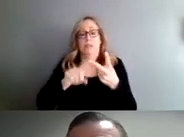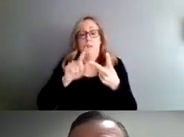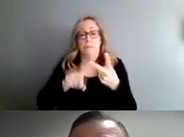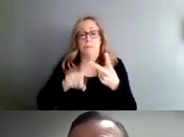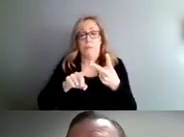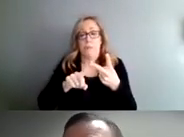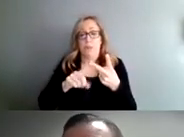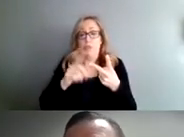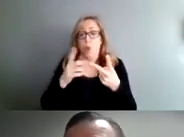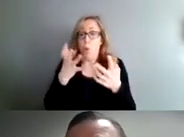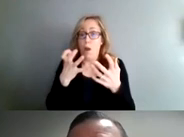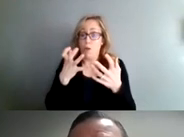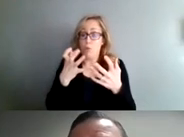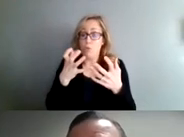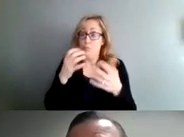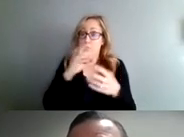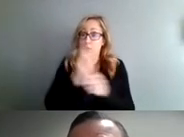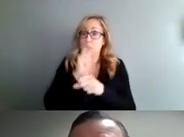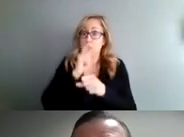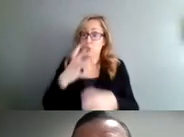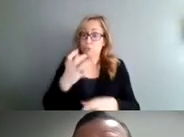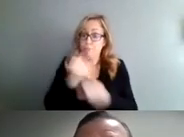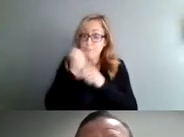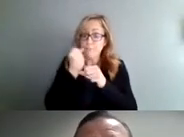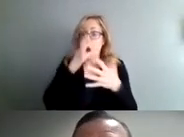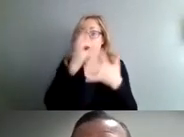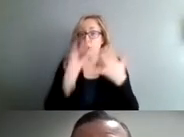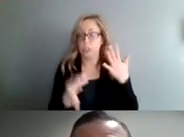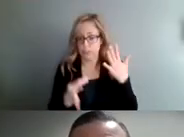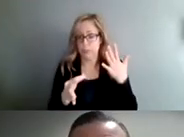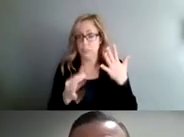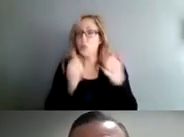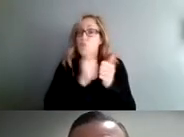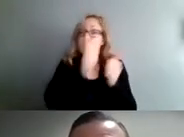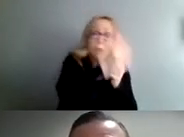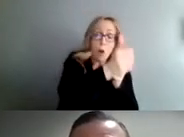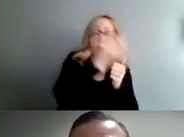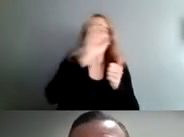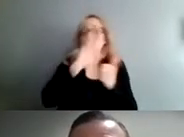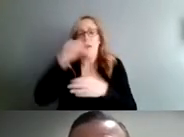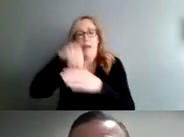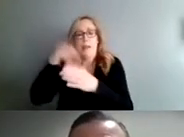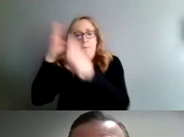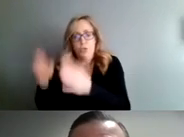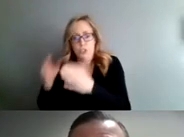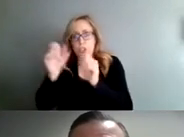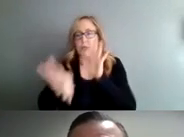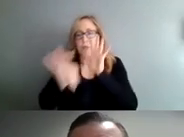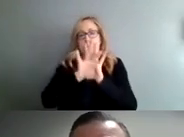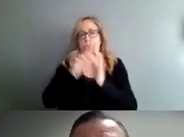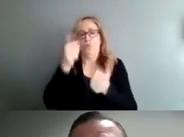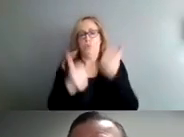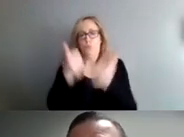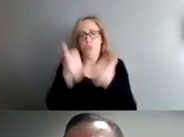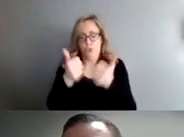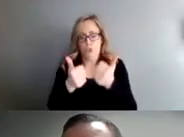a family. So we will continue to offer the option of remote learning while we also continue to expand in-person learning for families that choose to do so.